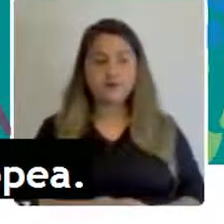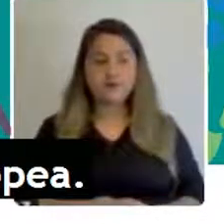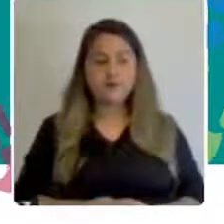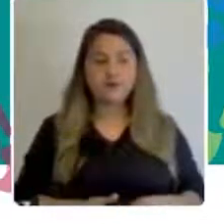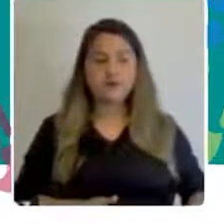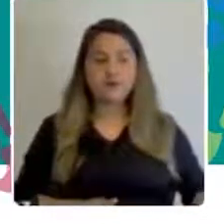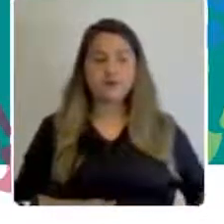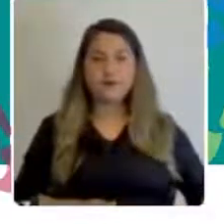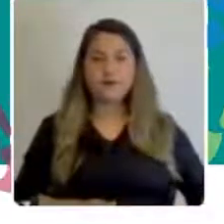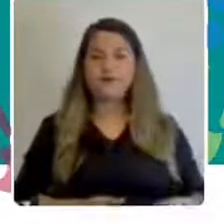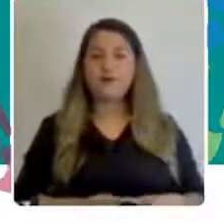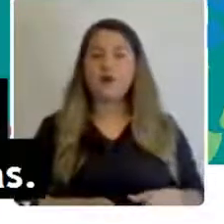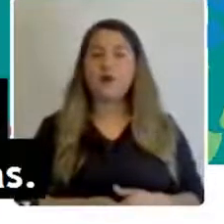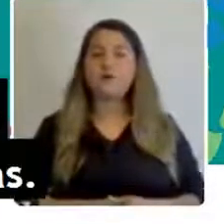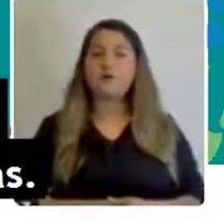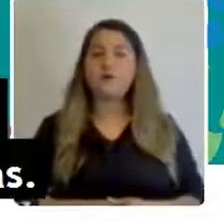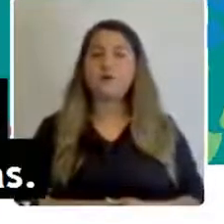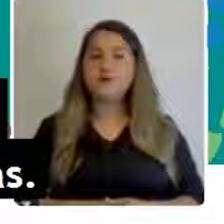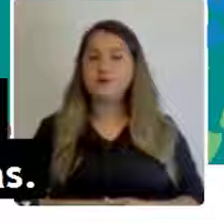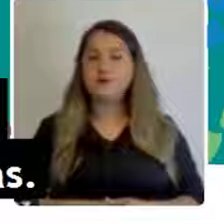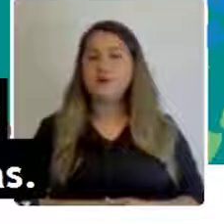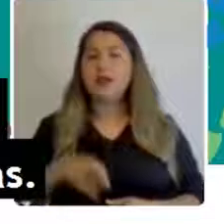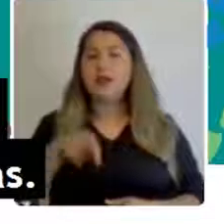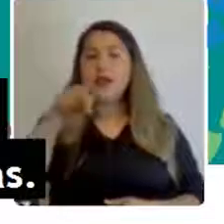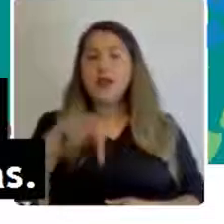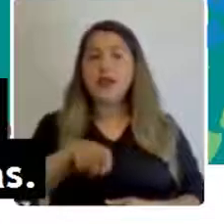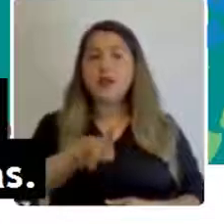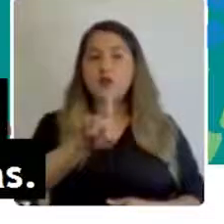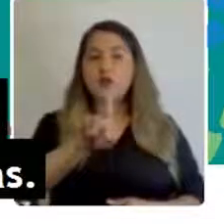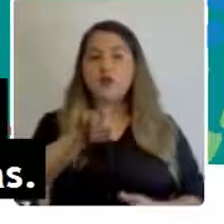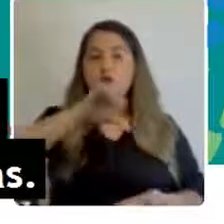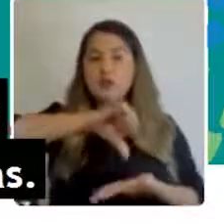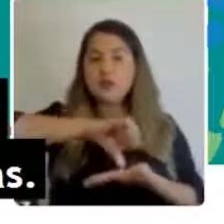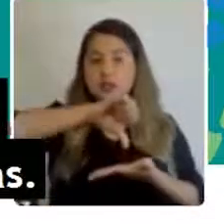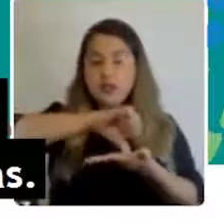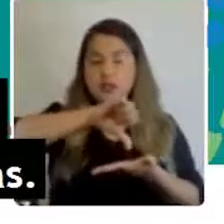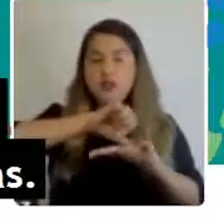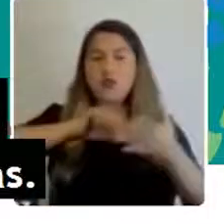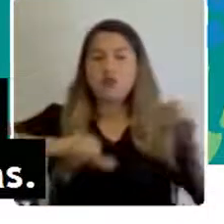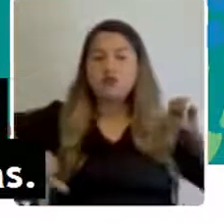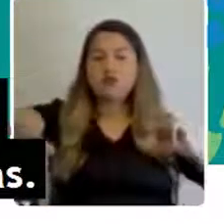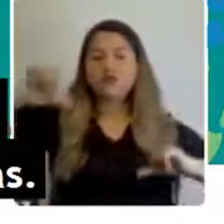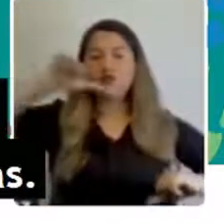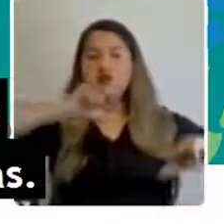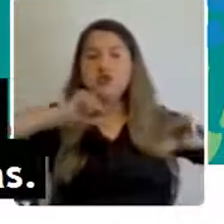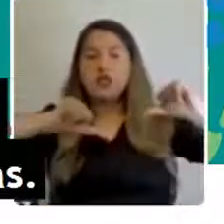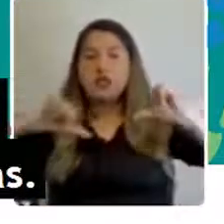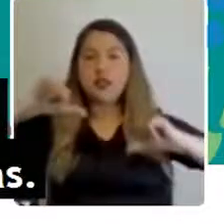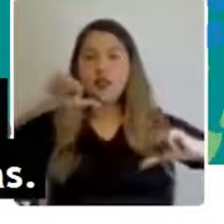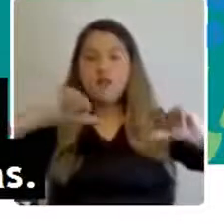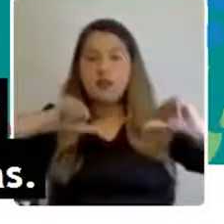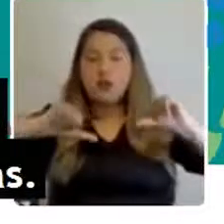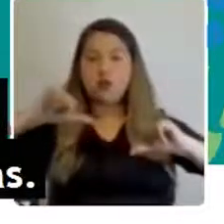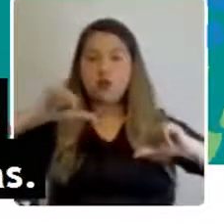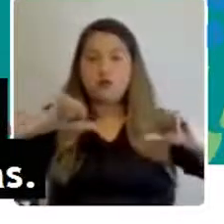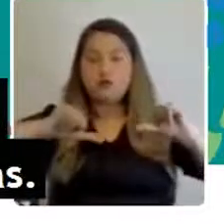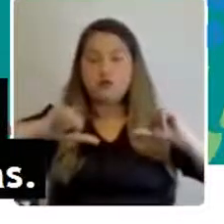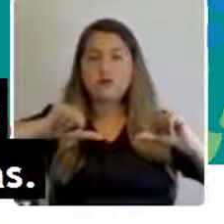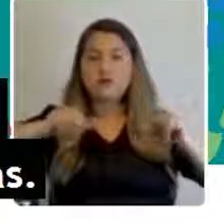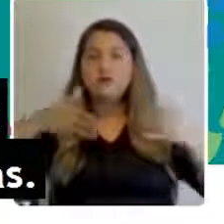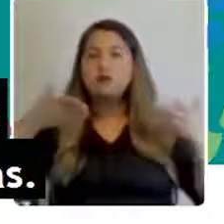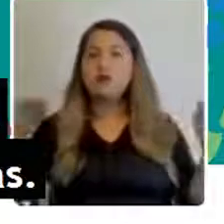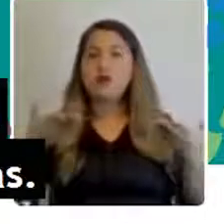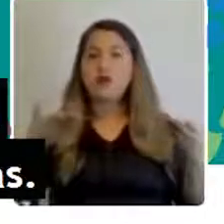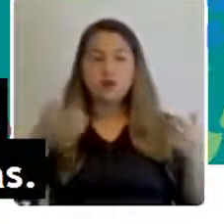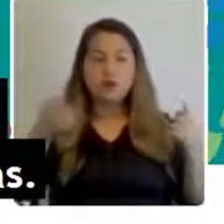the European Commission. And the aim of this platform is to cope, as you can see, the fragmentation of